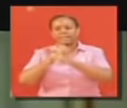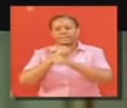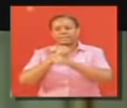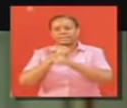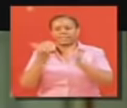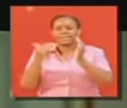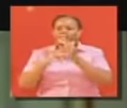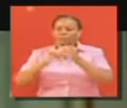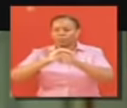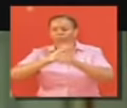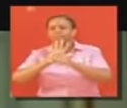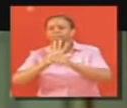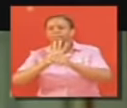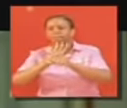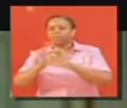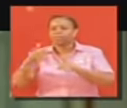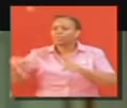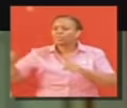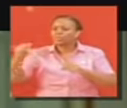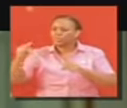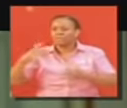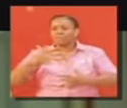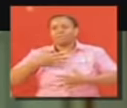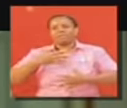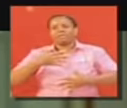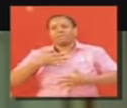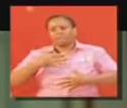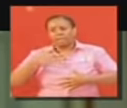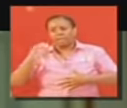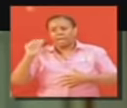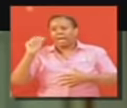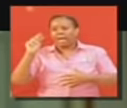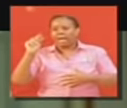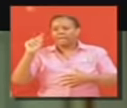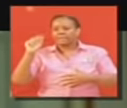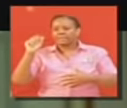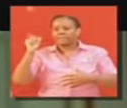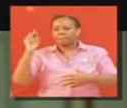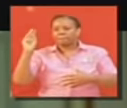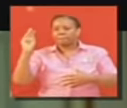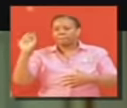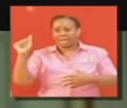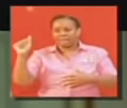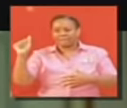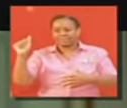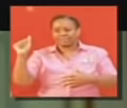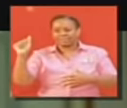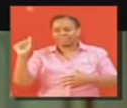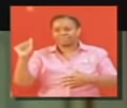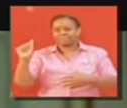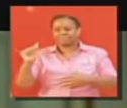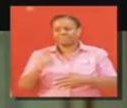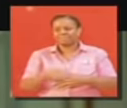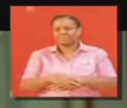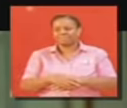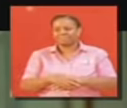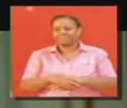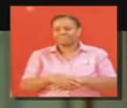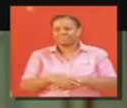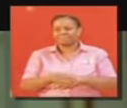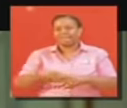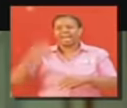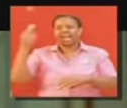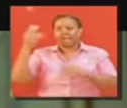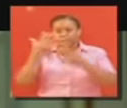asthma, diabetes, hypertension, renal disease, autoimmune disease, just to name a few, take